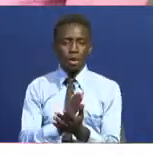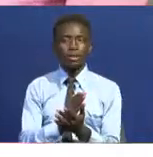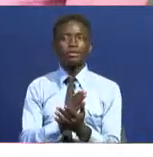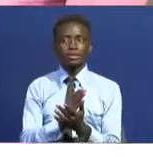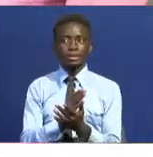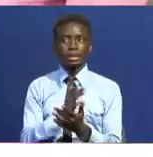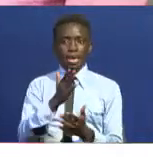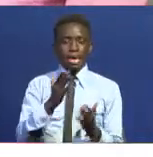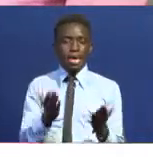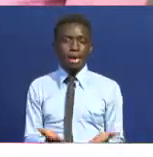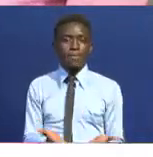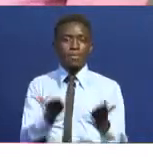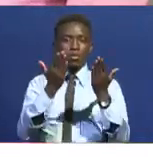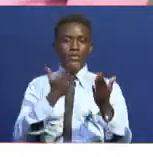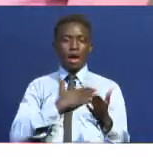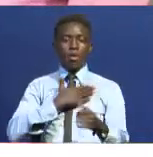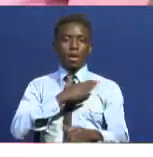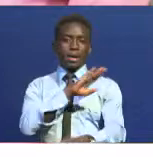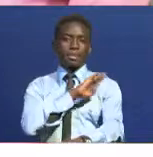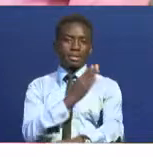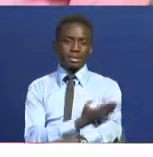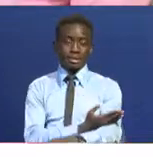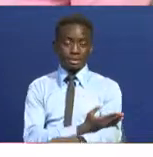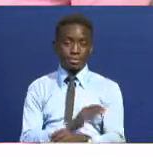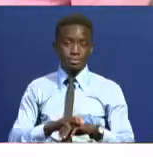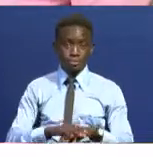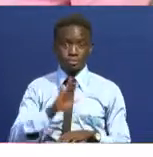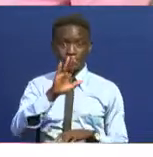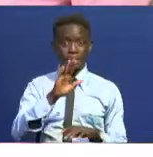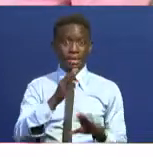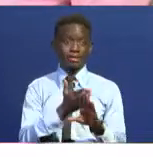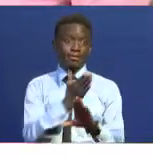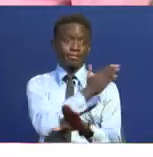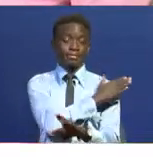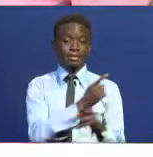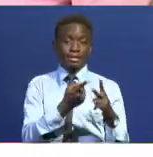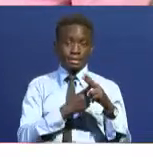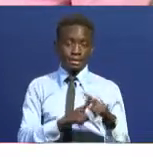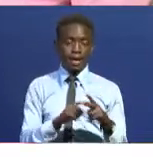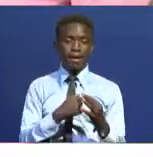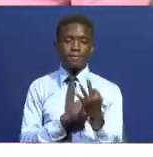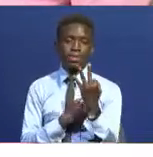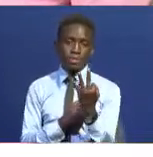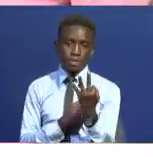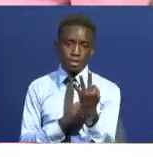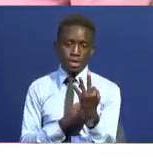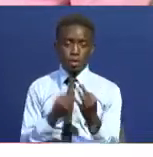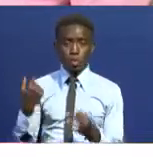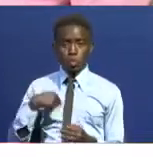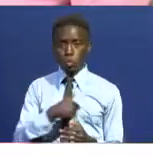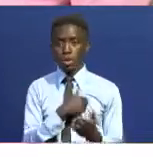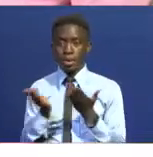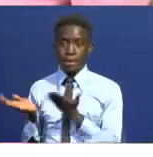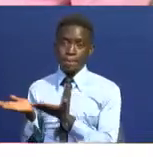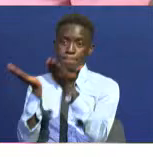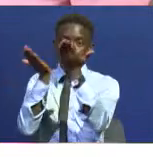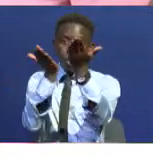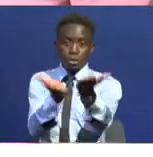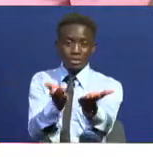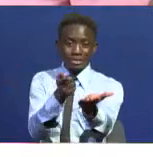capacity. Mm-hmm. So we have, at the beginning, three of these across the country, and we have brought this here